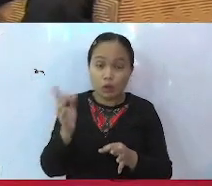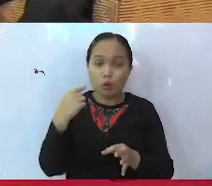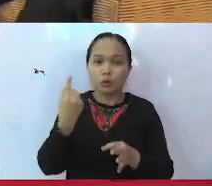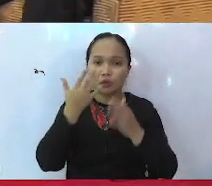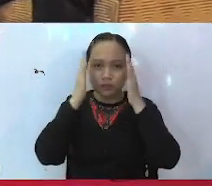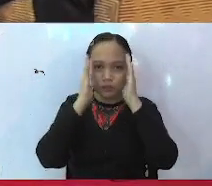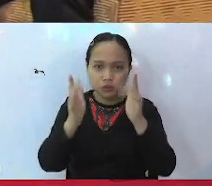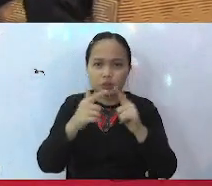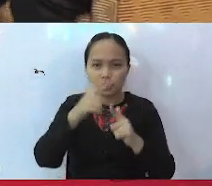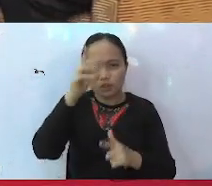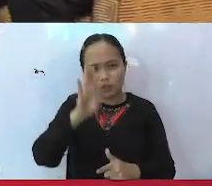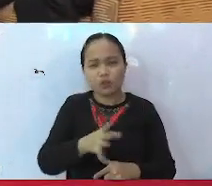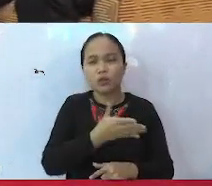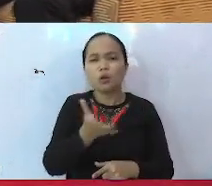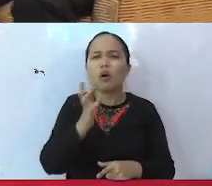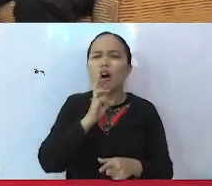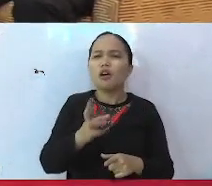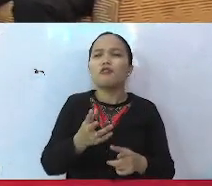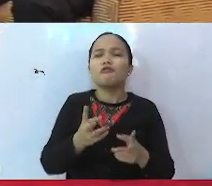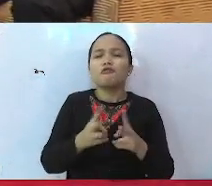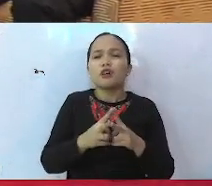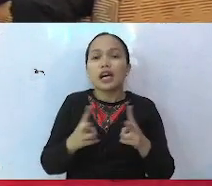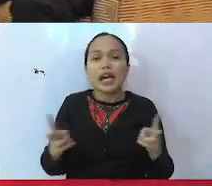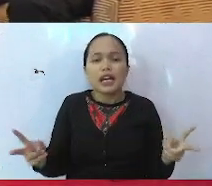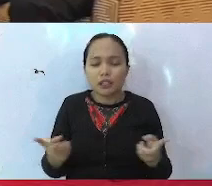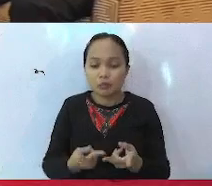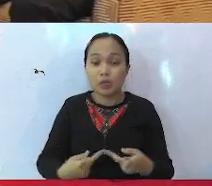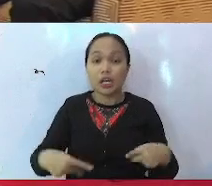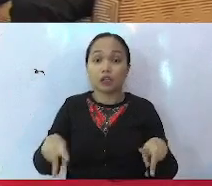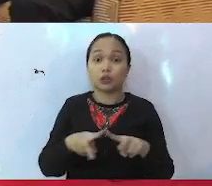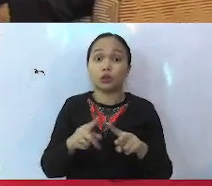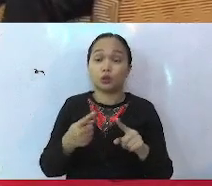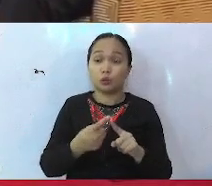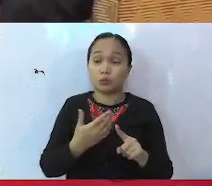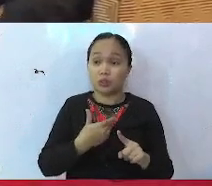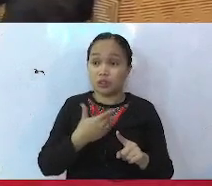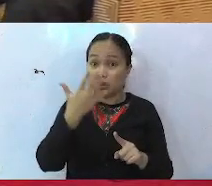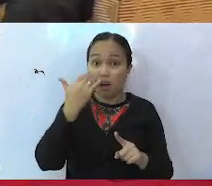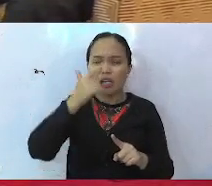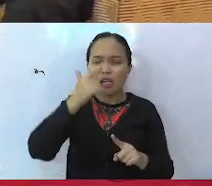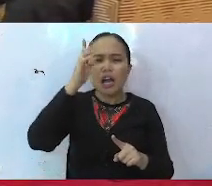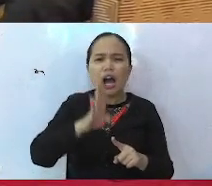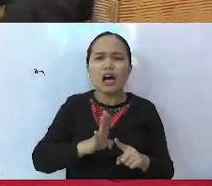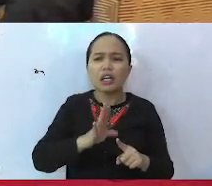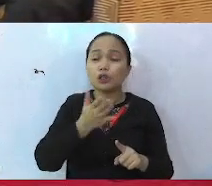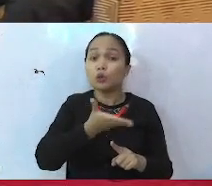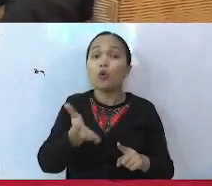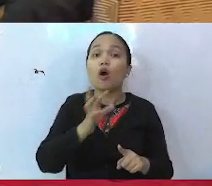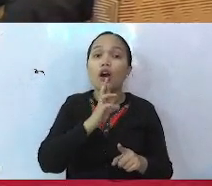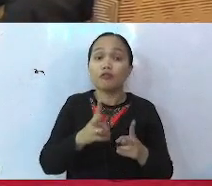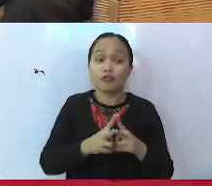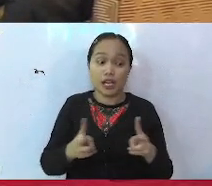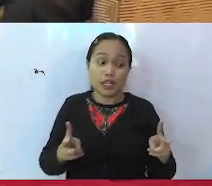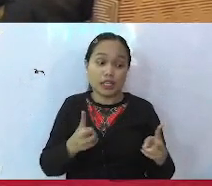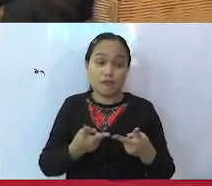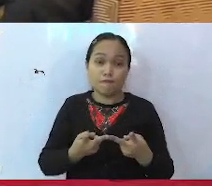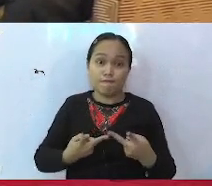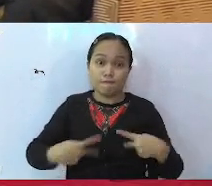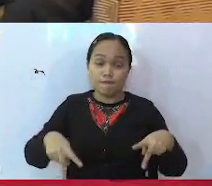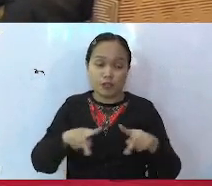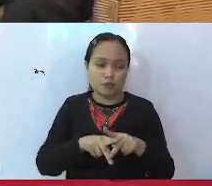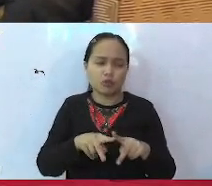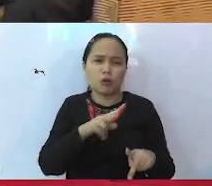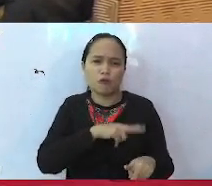Listen, you're so precious to me because I know how valuable you are for God. And I know your potential and what you can do for